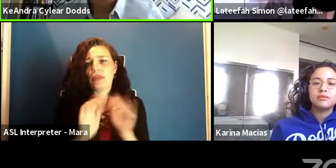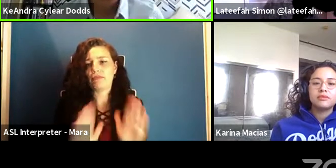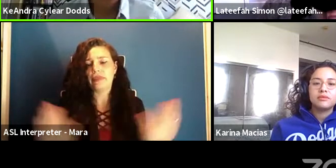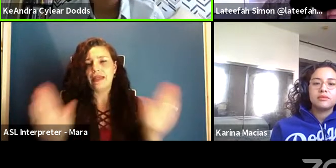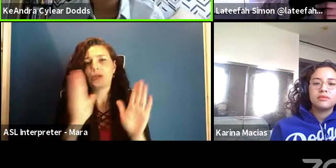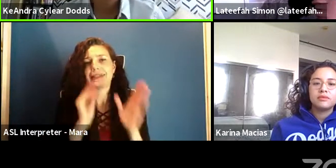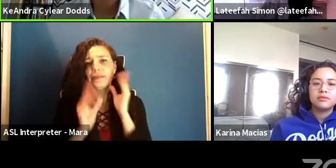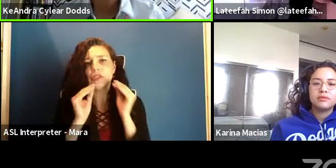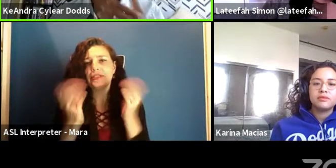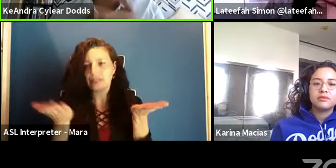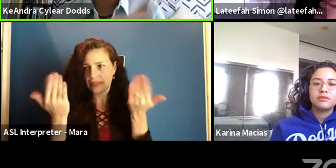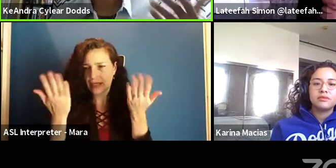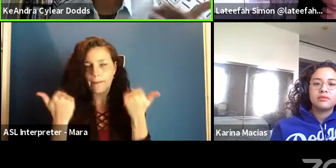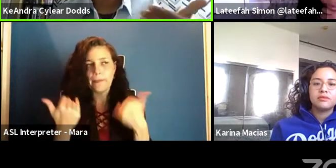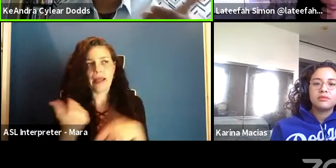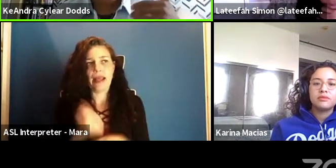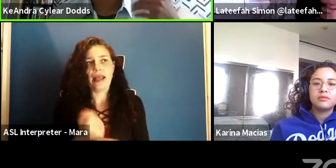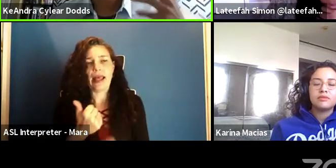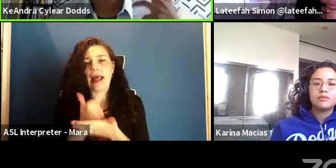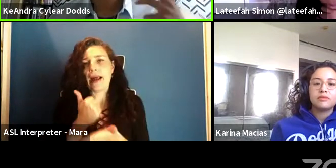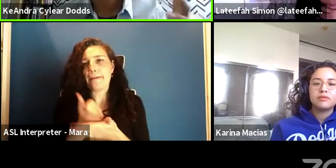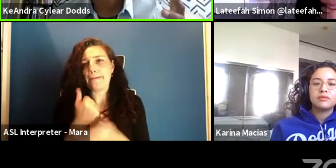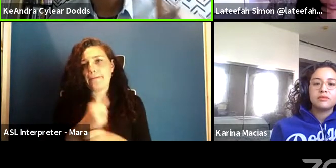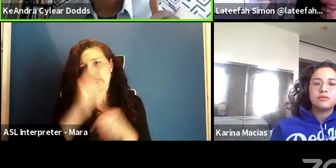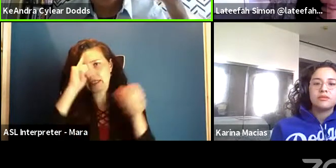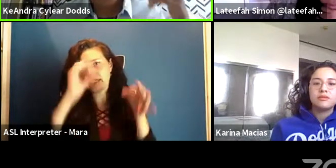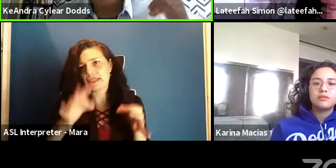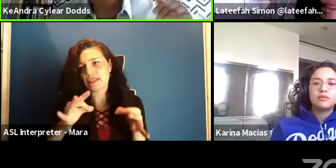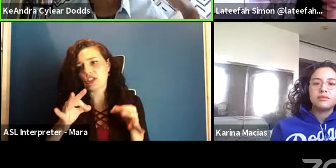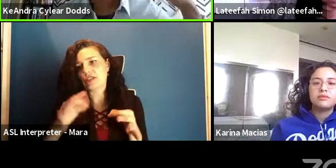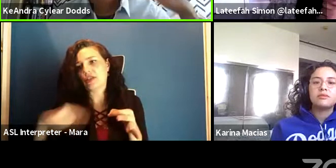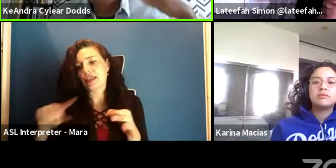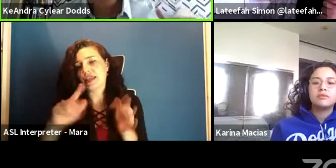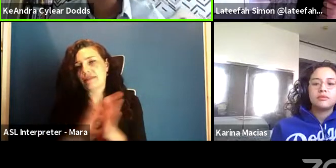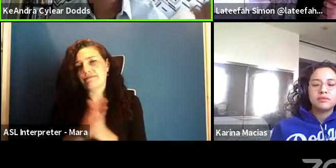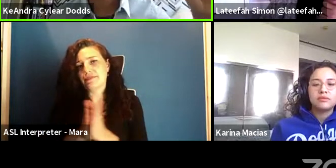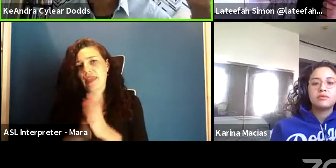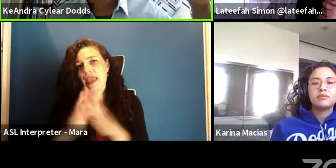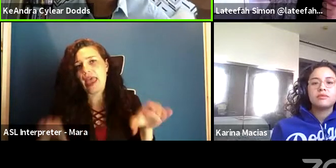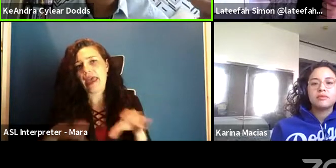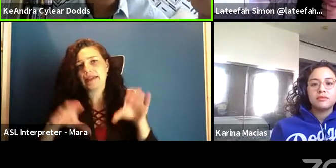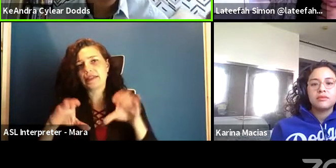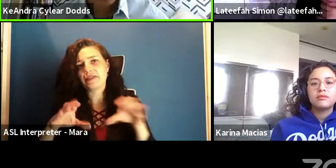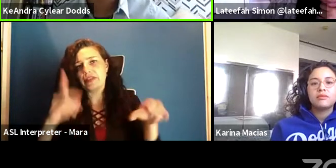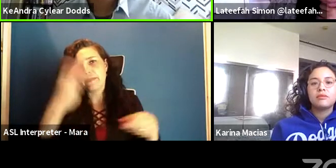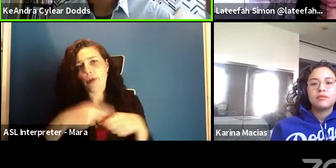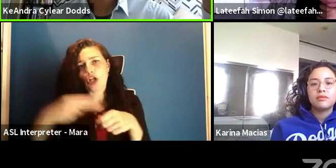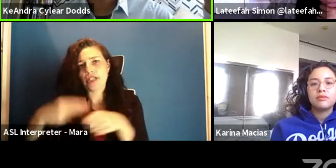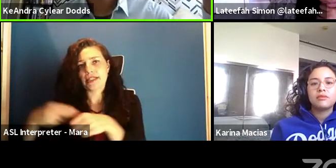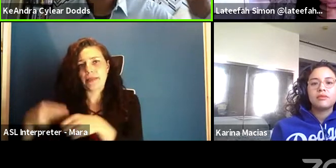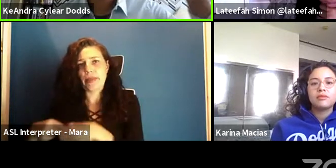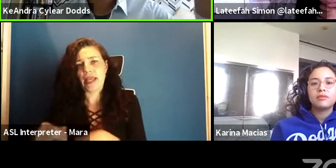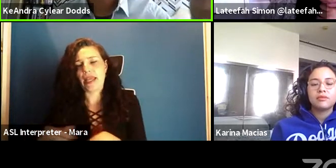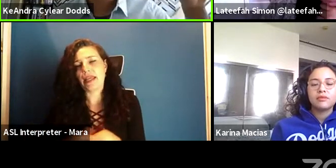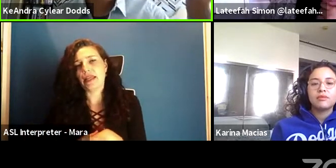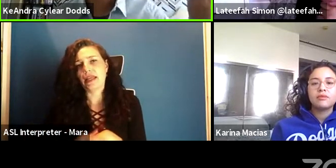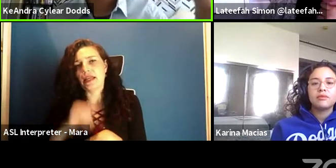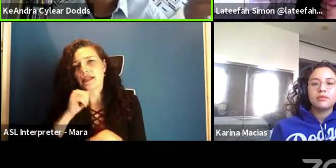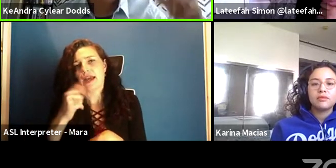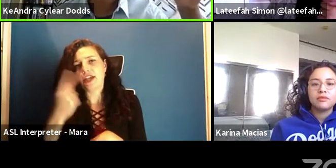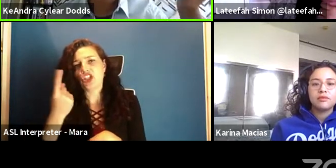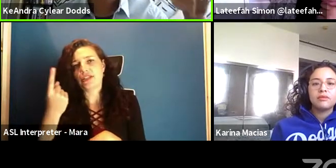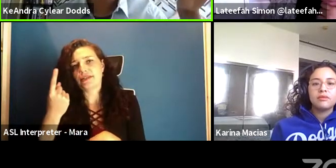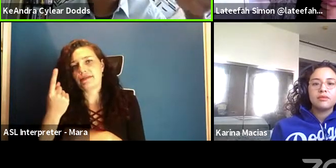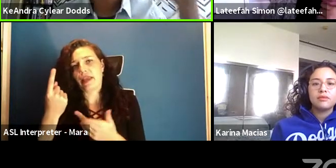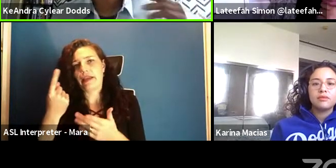decision-making positions and creating the space for them to actively participate, not just going through planning and coming into a culture that's kind